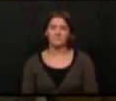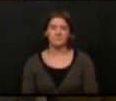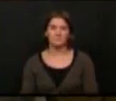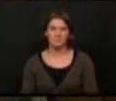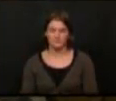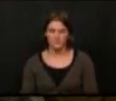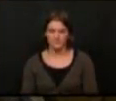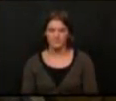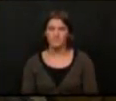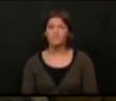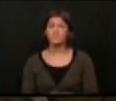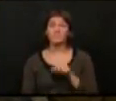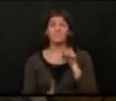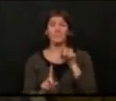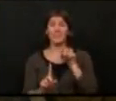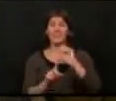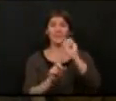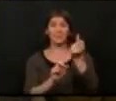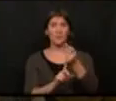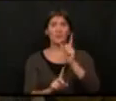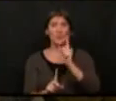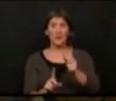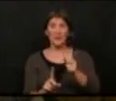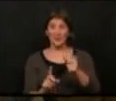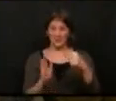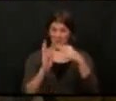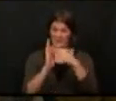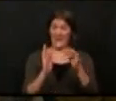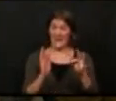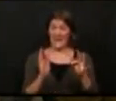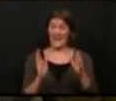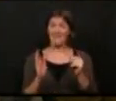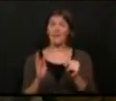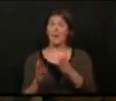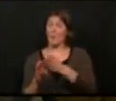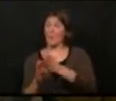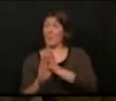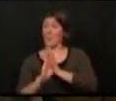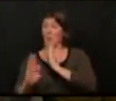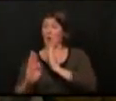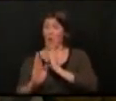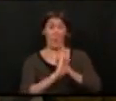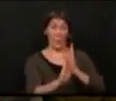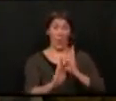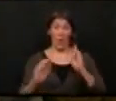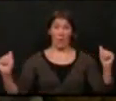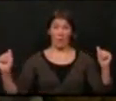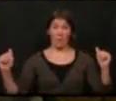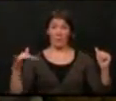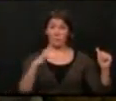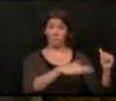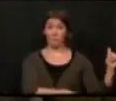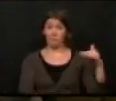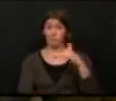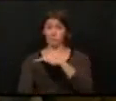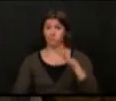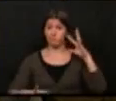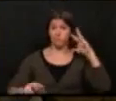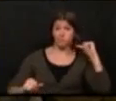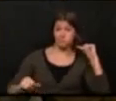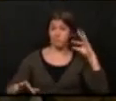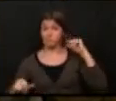Of the sound in such a manner as to be plainly audible through walls between units in the same building from another property or from